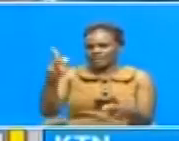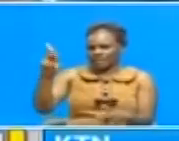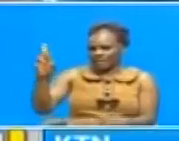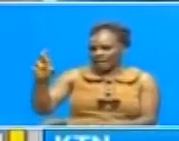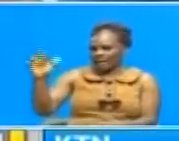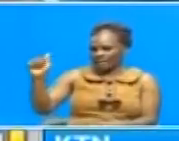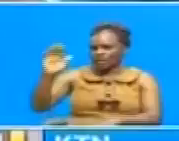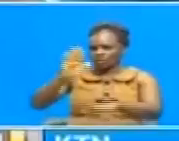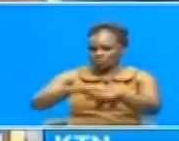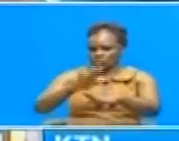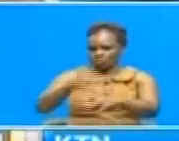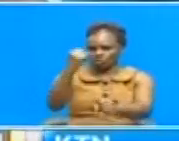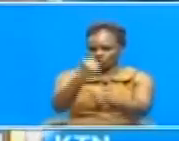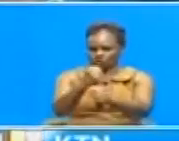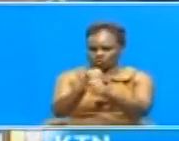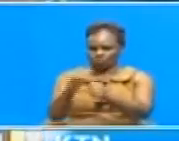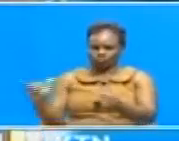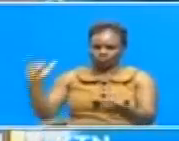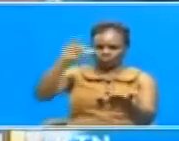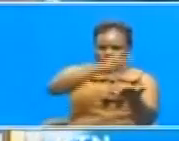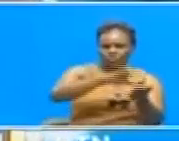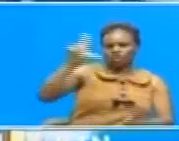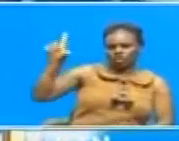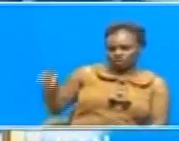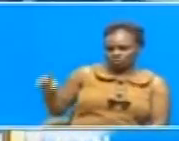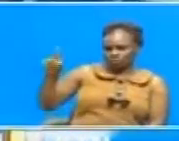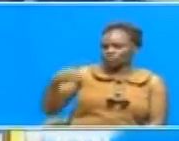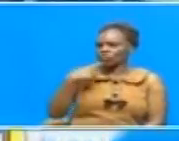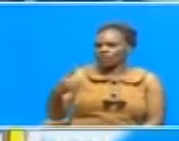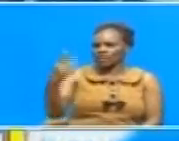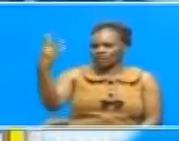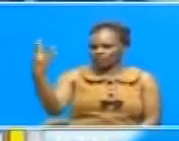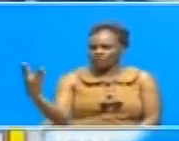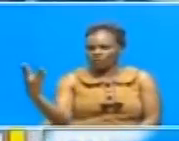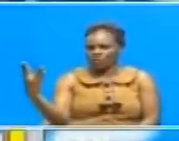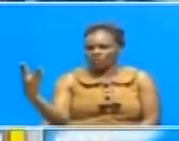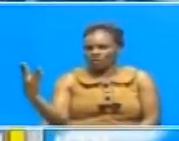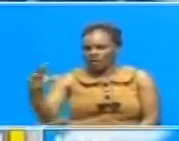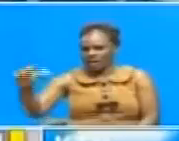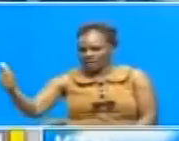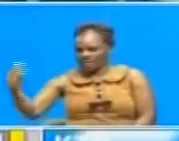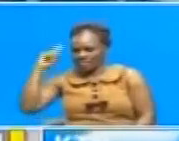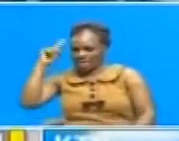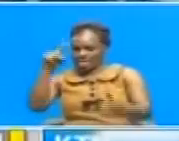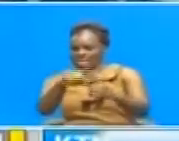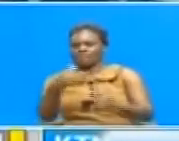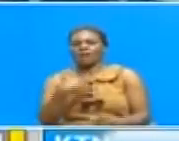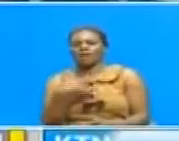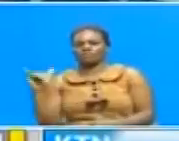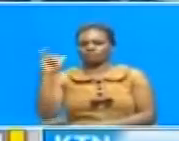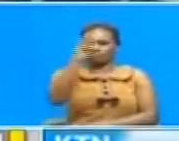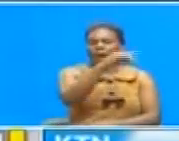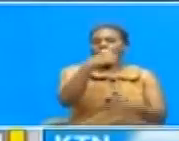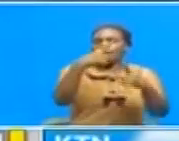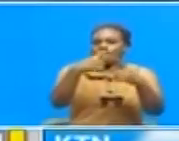very good job. It is exported, it's very cheap at 104 because it's for another purpose. It's exported.